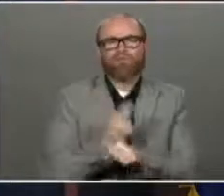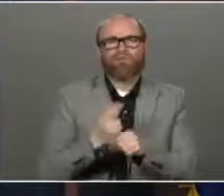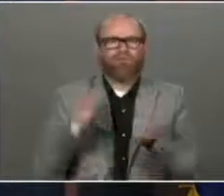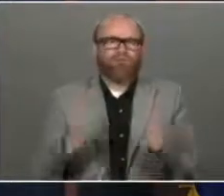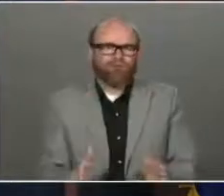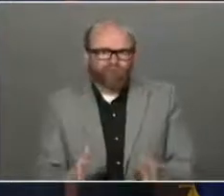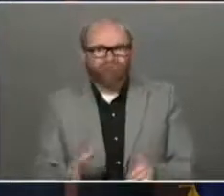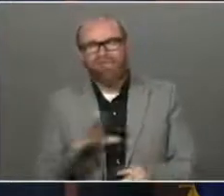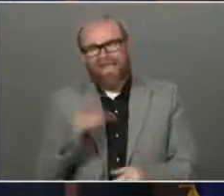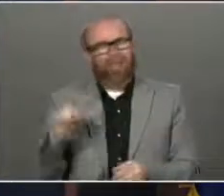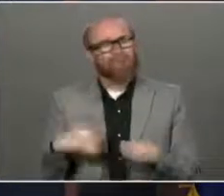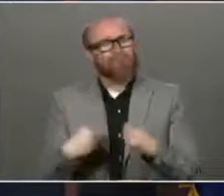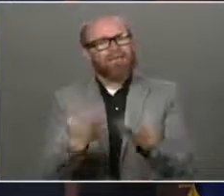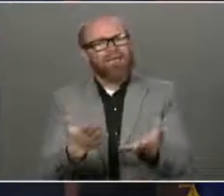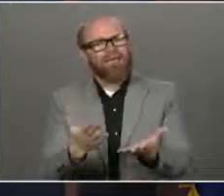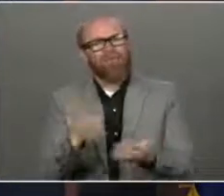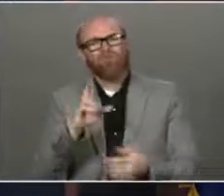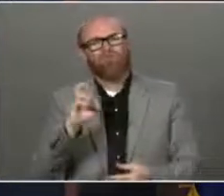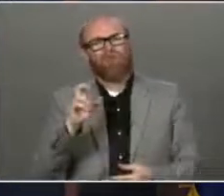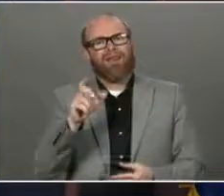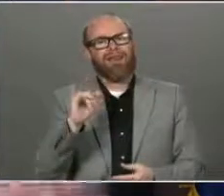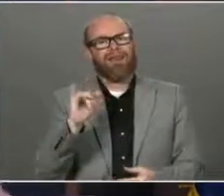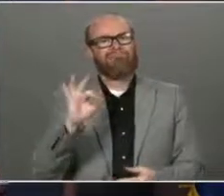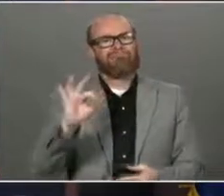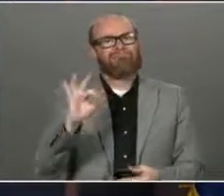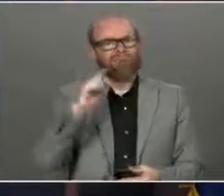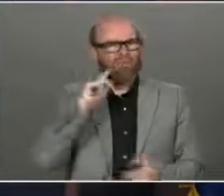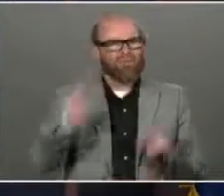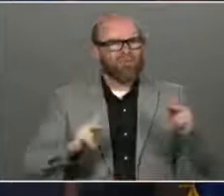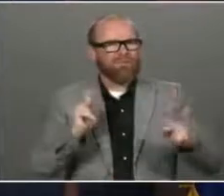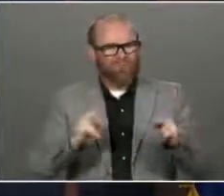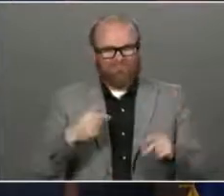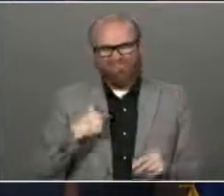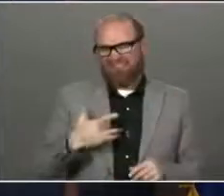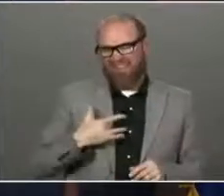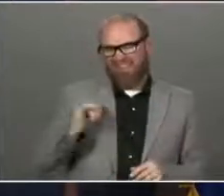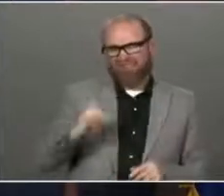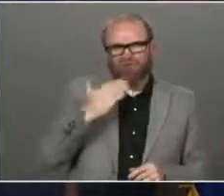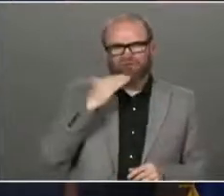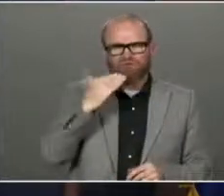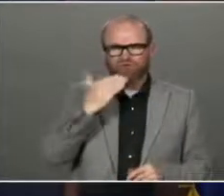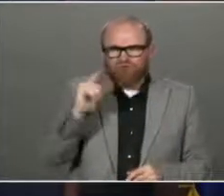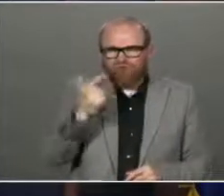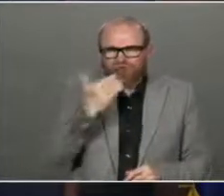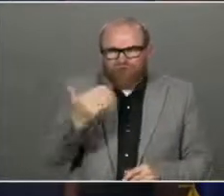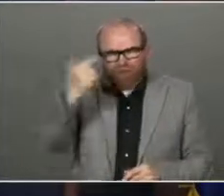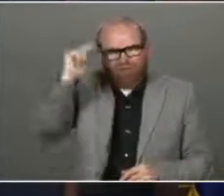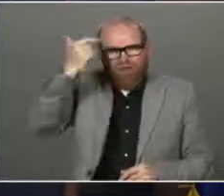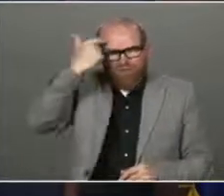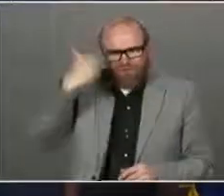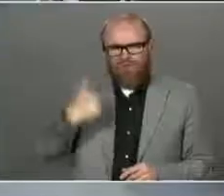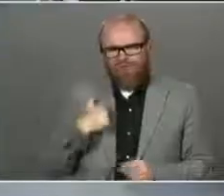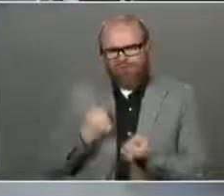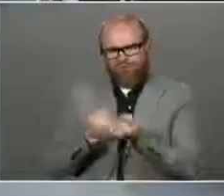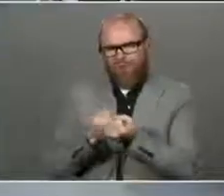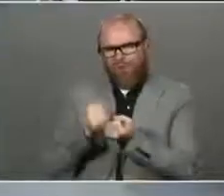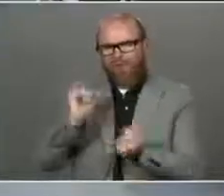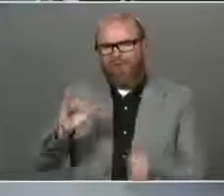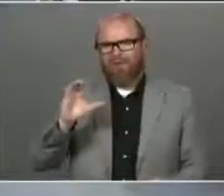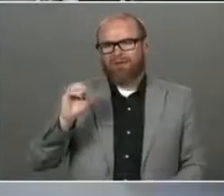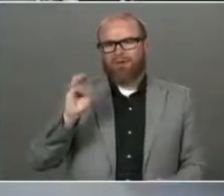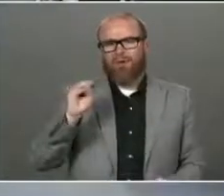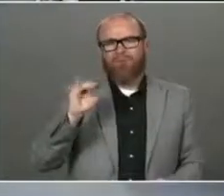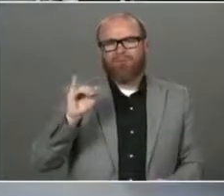the relief to consumers who desperately need that relief, I think that's just good governance. And so that's why I'm supportive of the commission. Will you be running